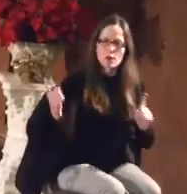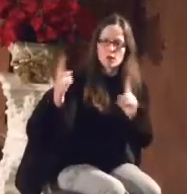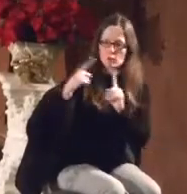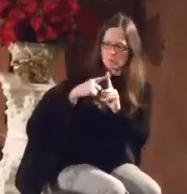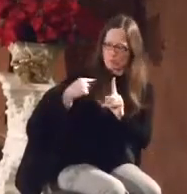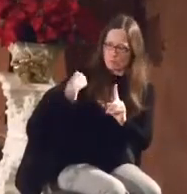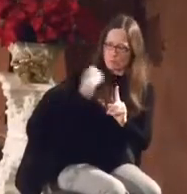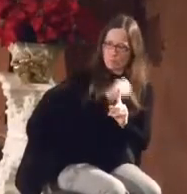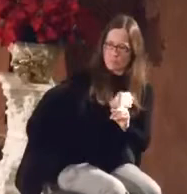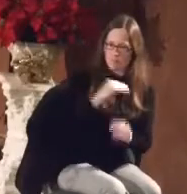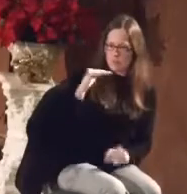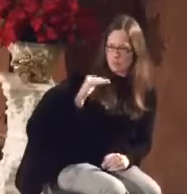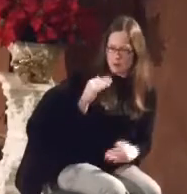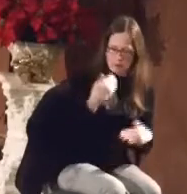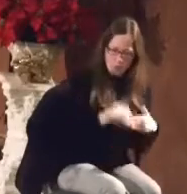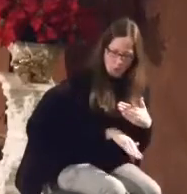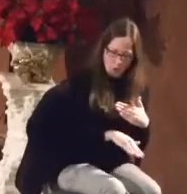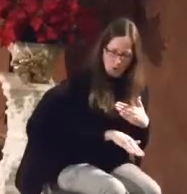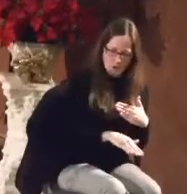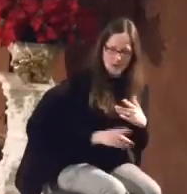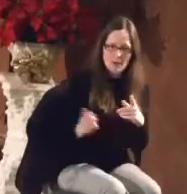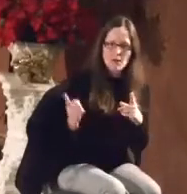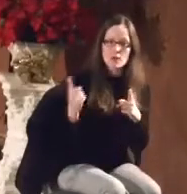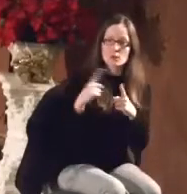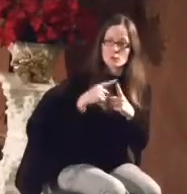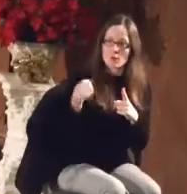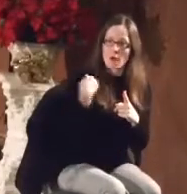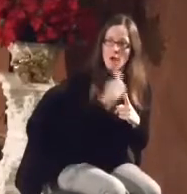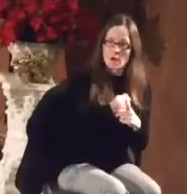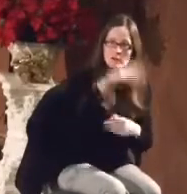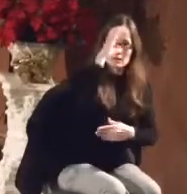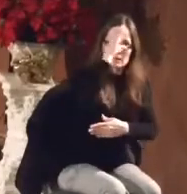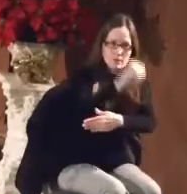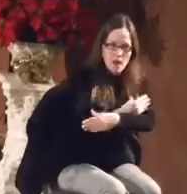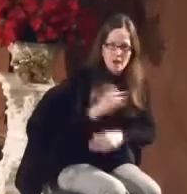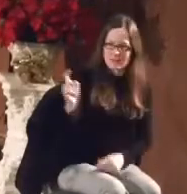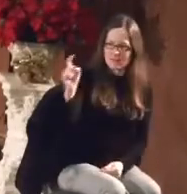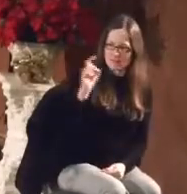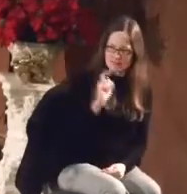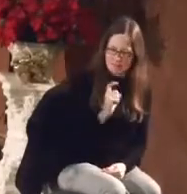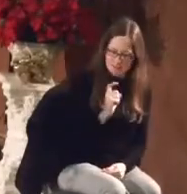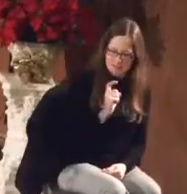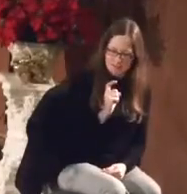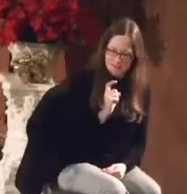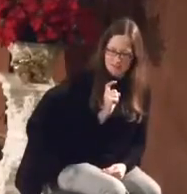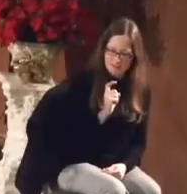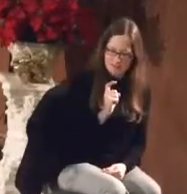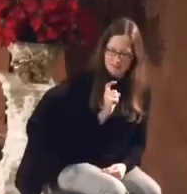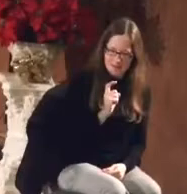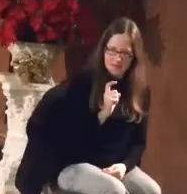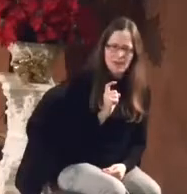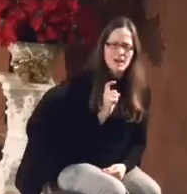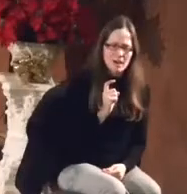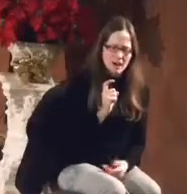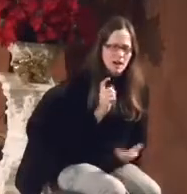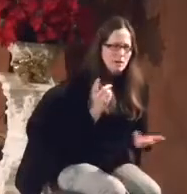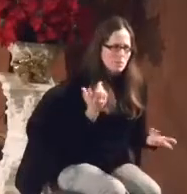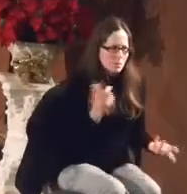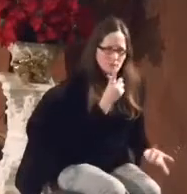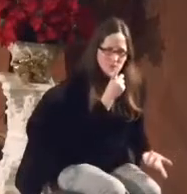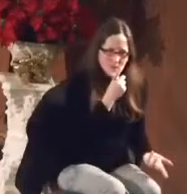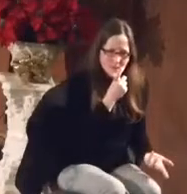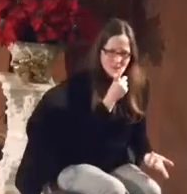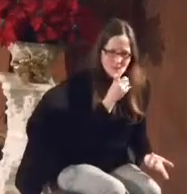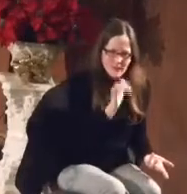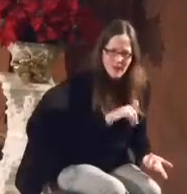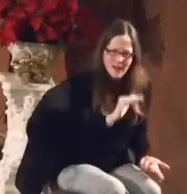us a son is given. What child is this? Let us be sure of